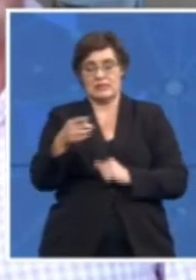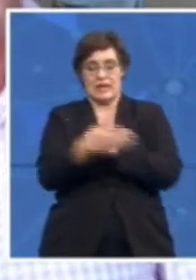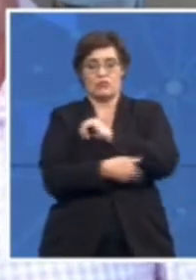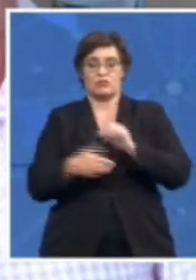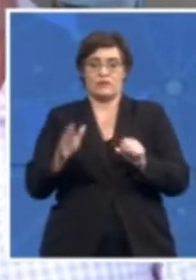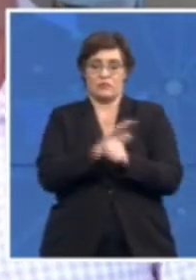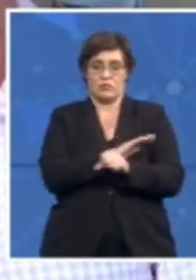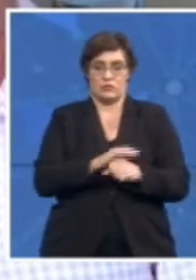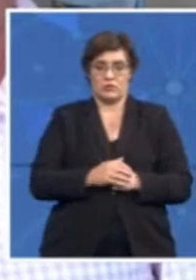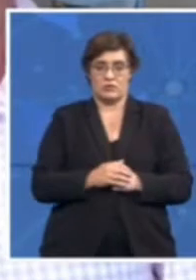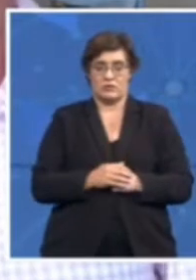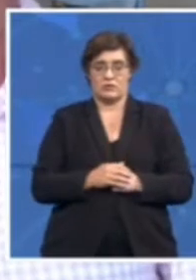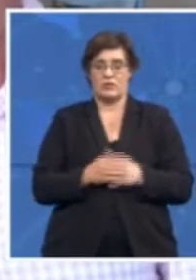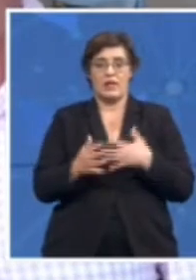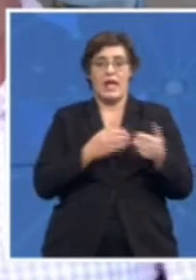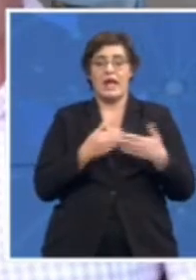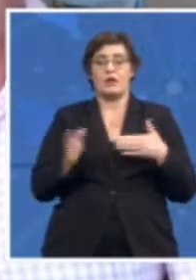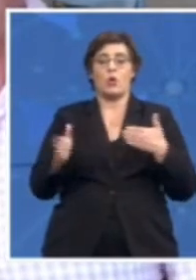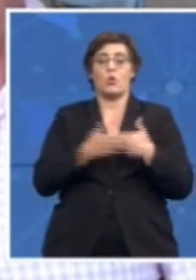Ruyter?